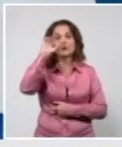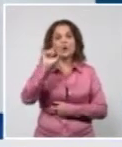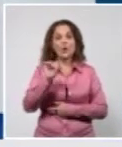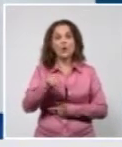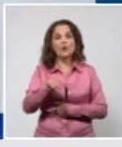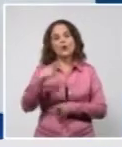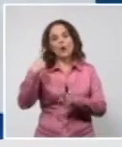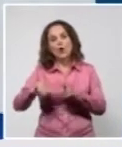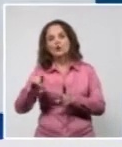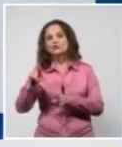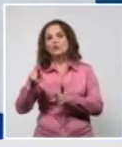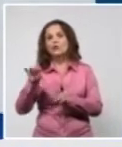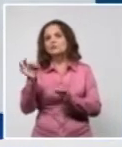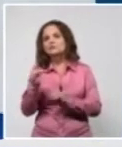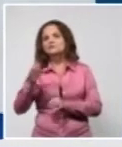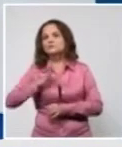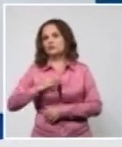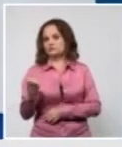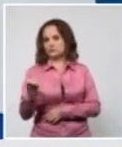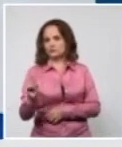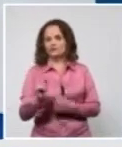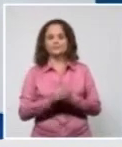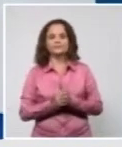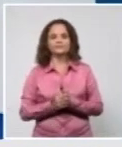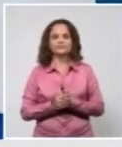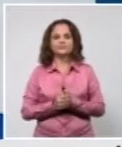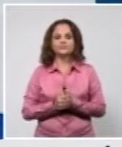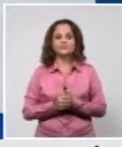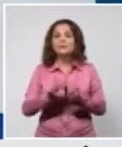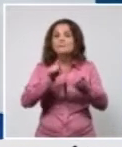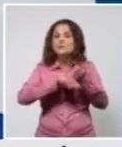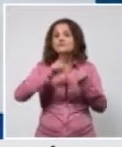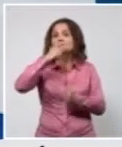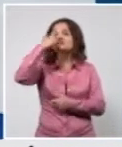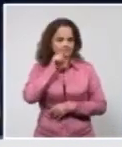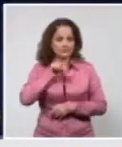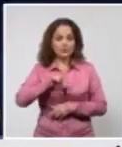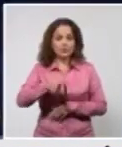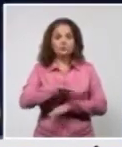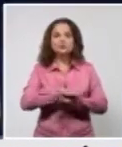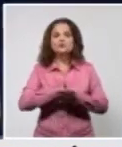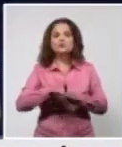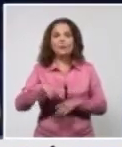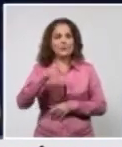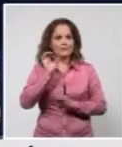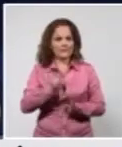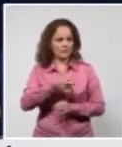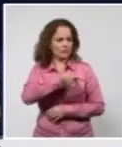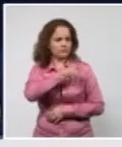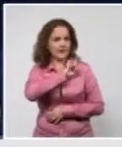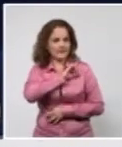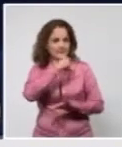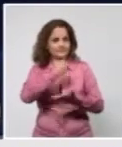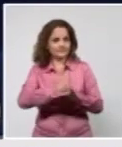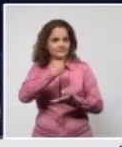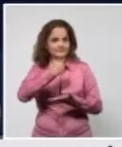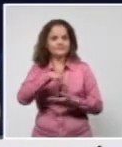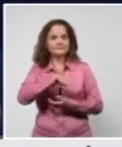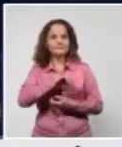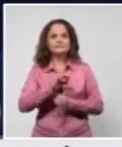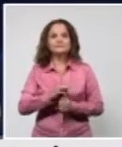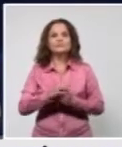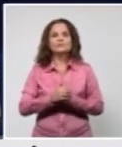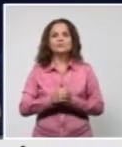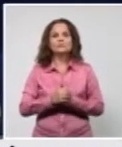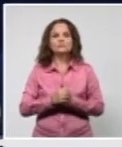Morón, and 1 to the municipality of Venezuela. Therefore, Ciego de Ávila's confirmed rate